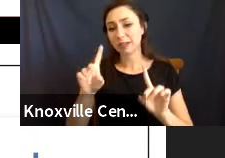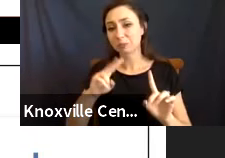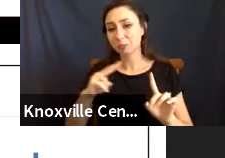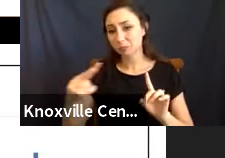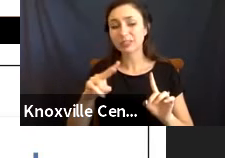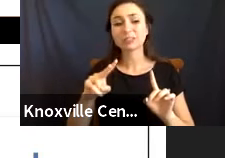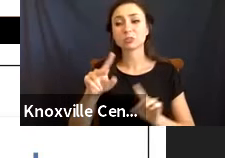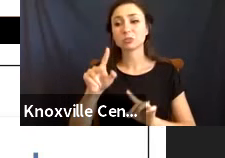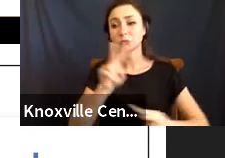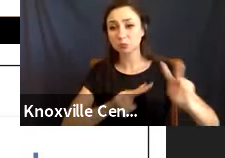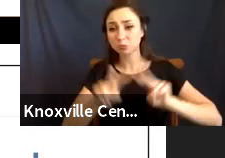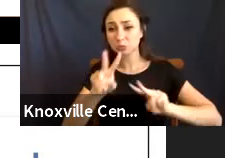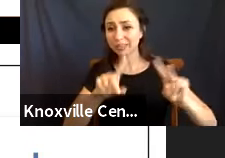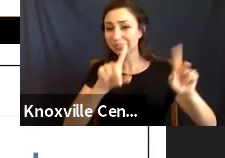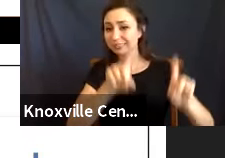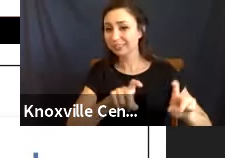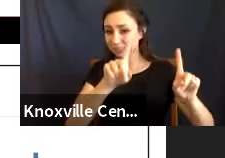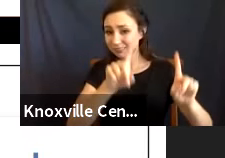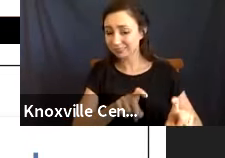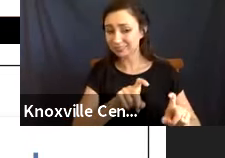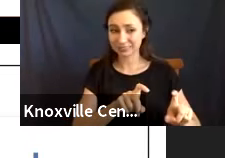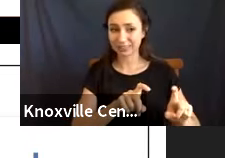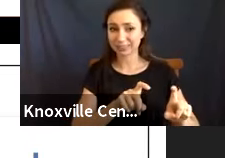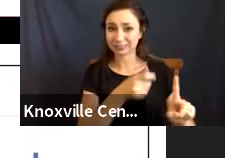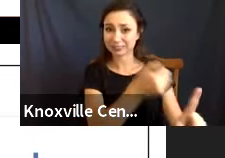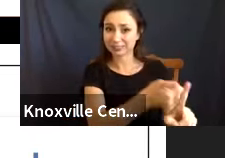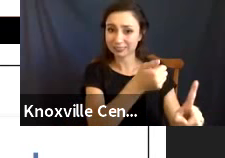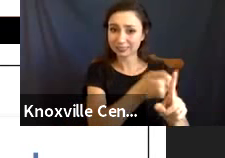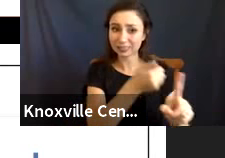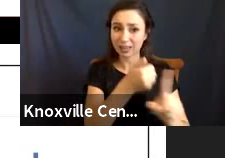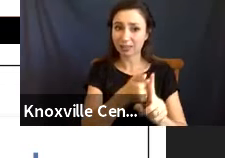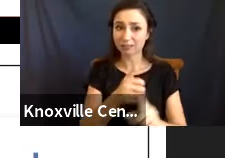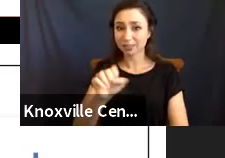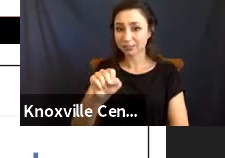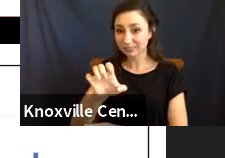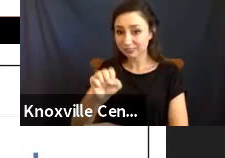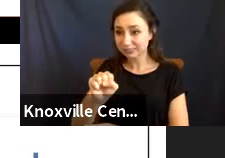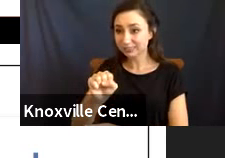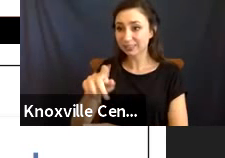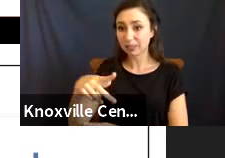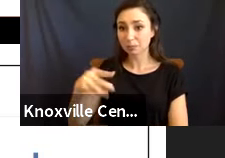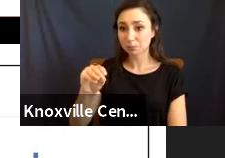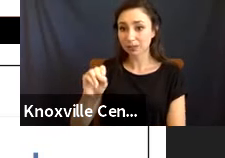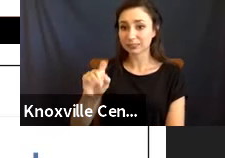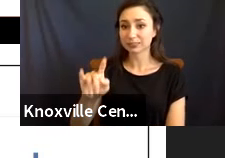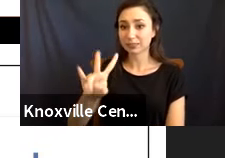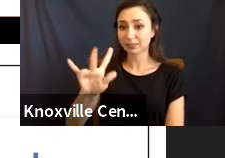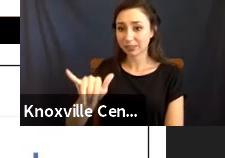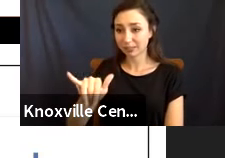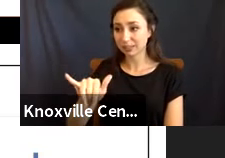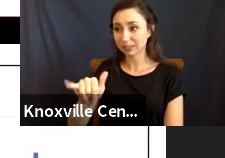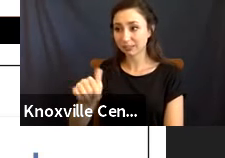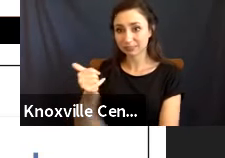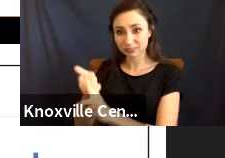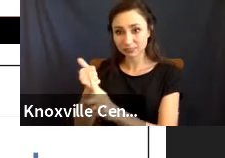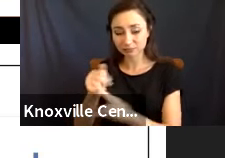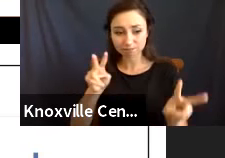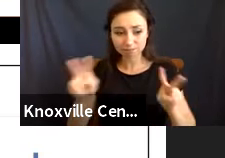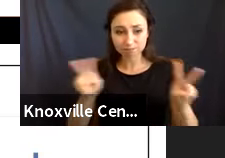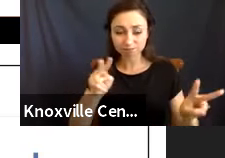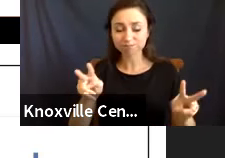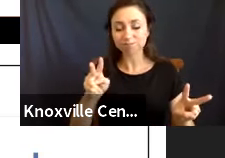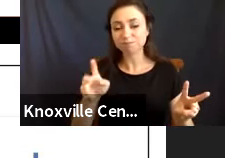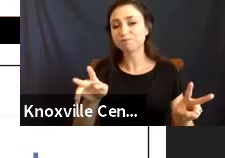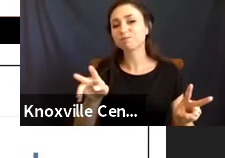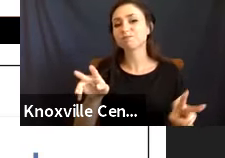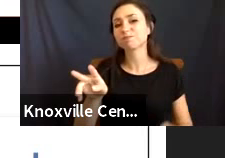case positivity independently, and then look at the ratio. And so, for example, to give you a framework,